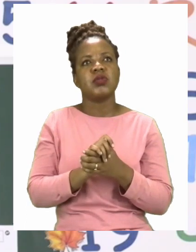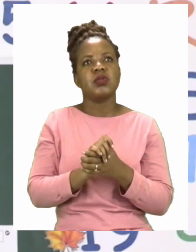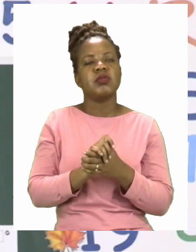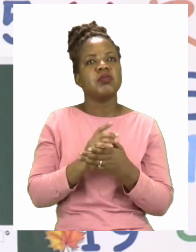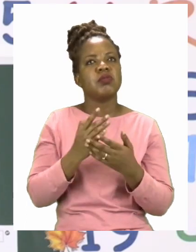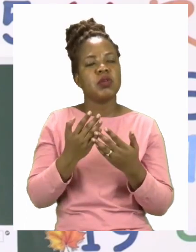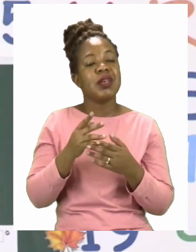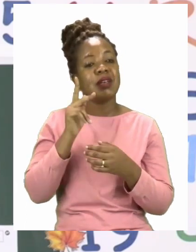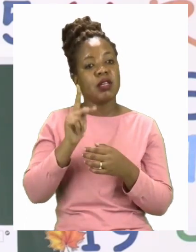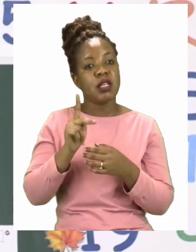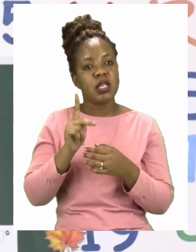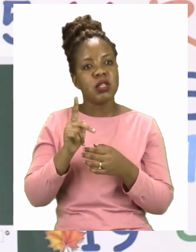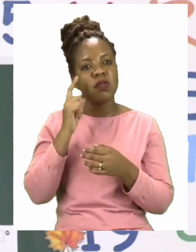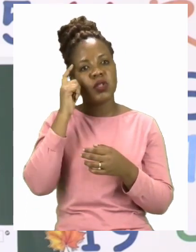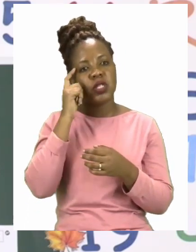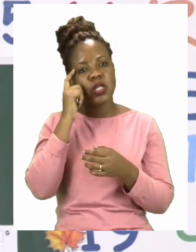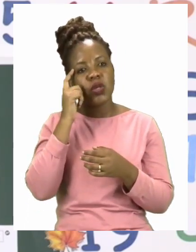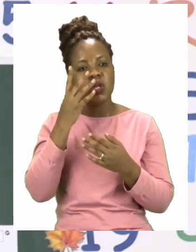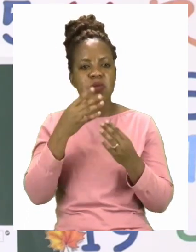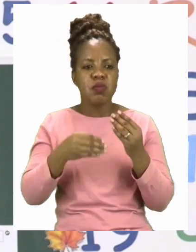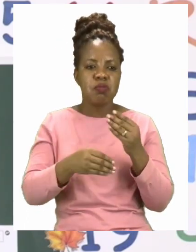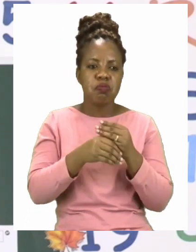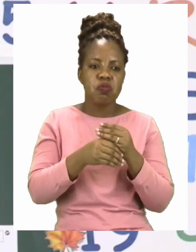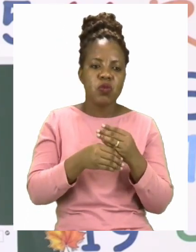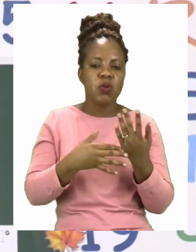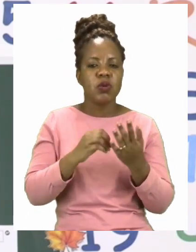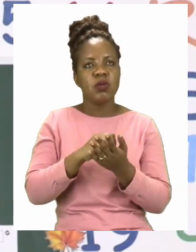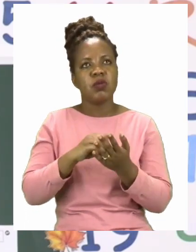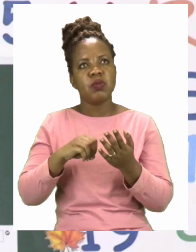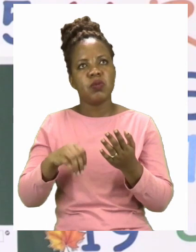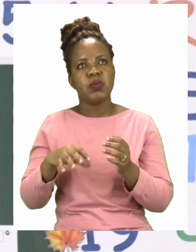make sure that you think carefully. If you're not sure, you can